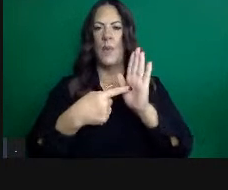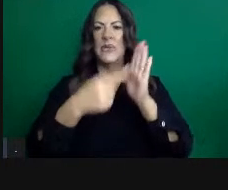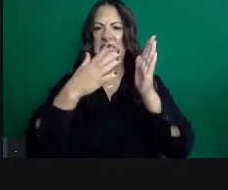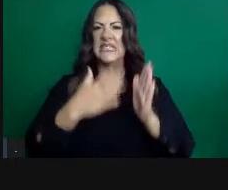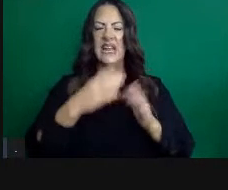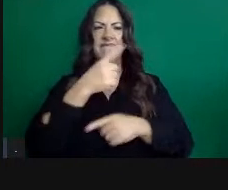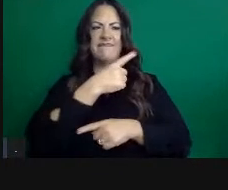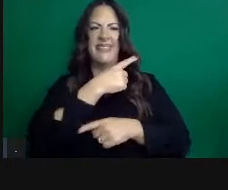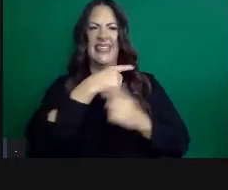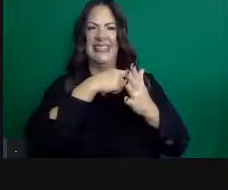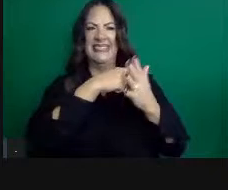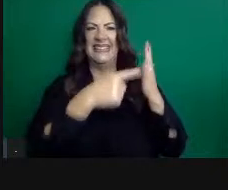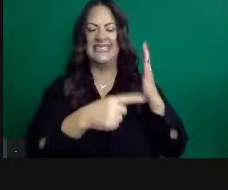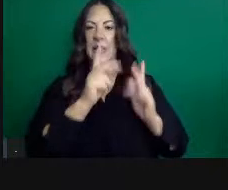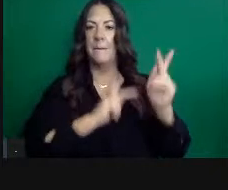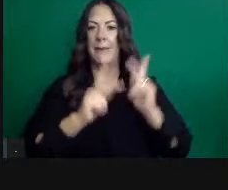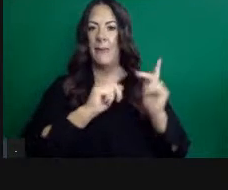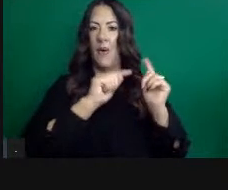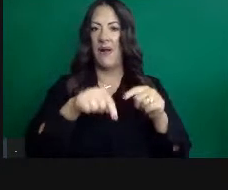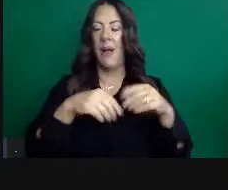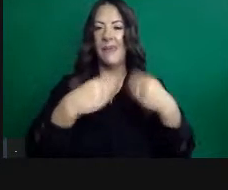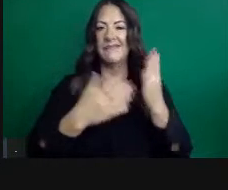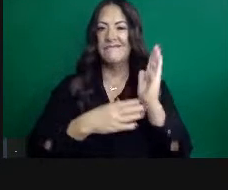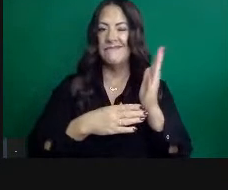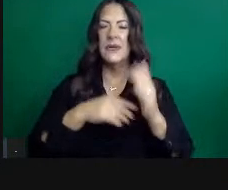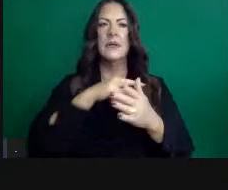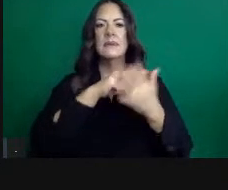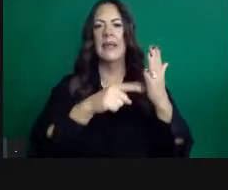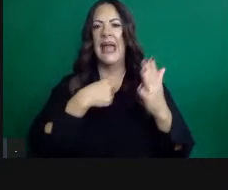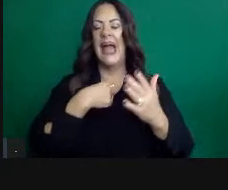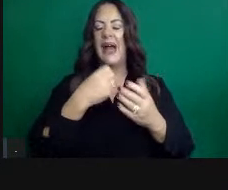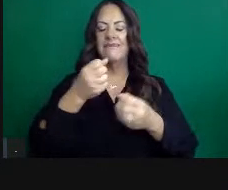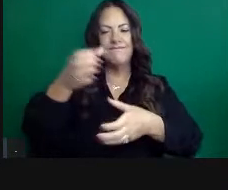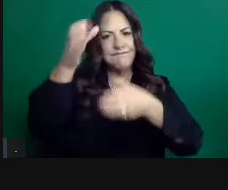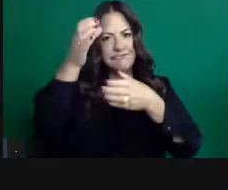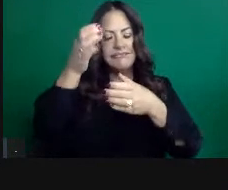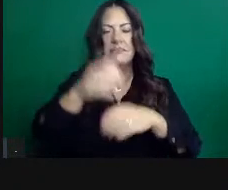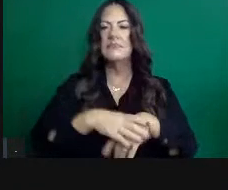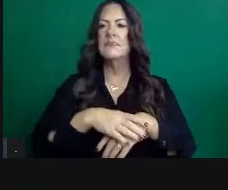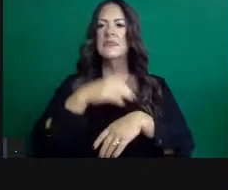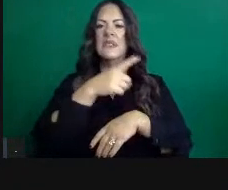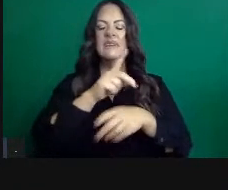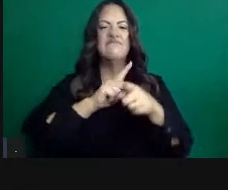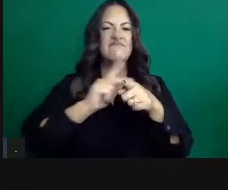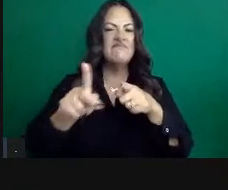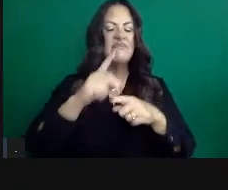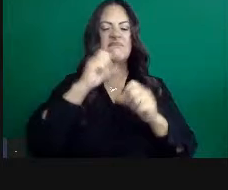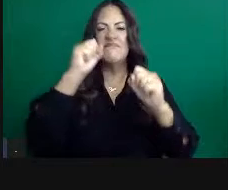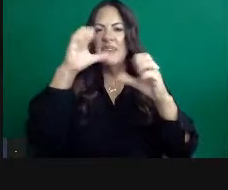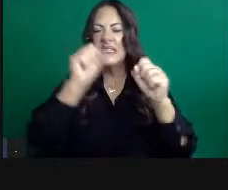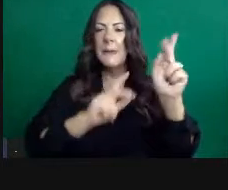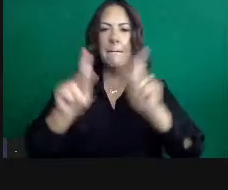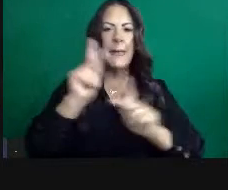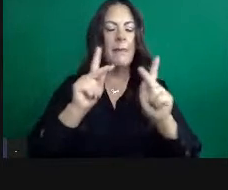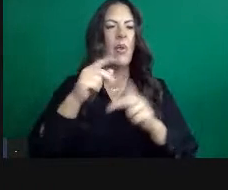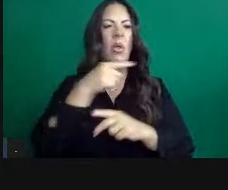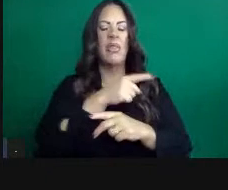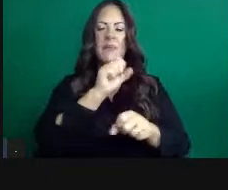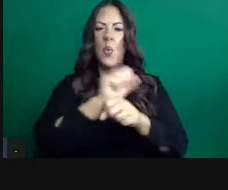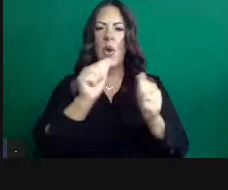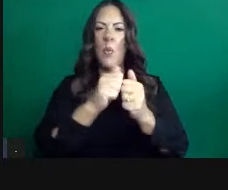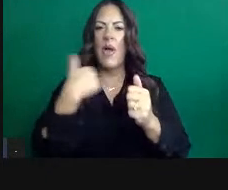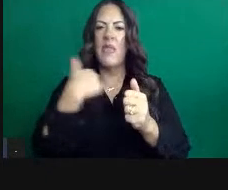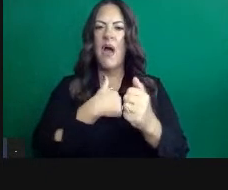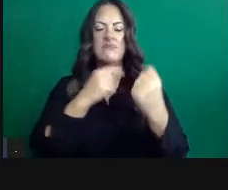this cause for decades and have come together with us over the last many months to make this